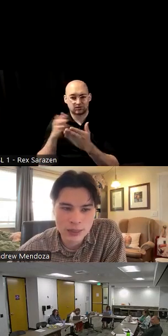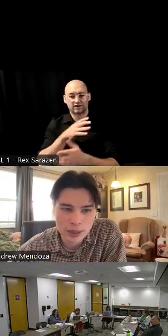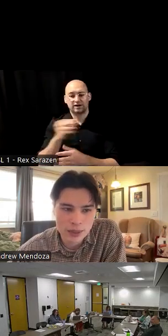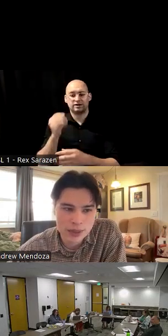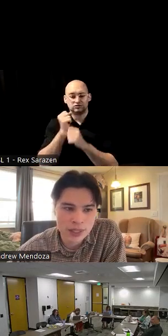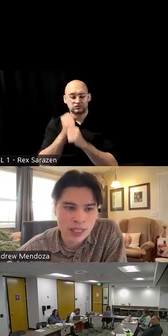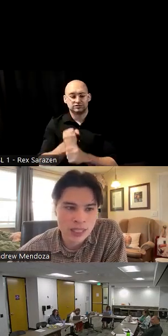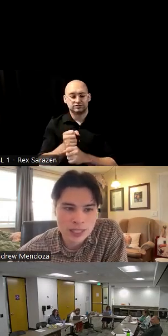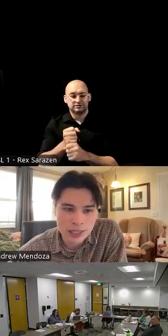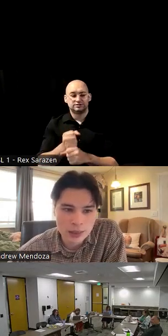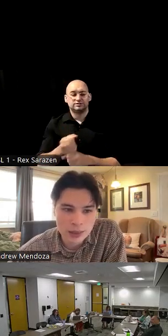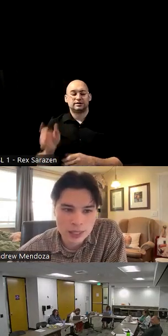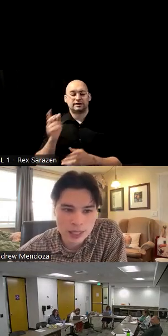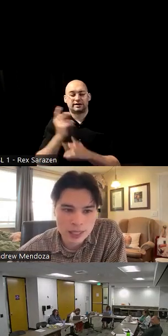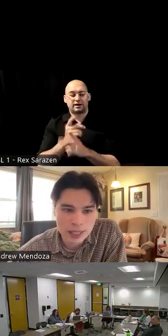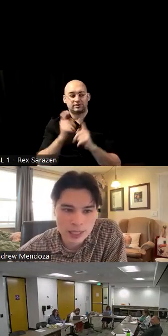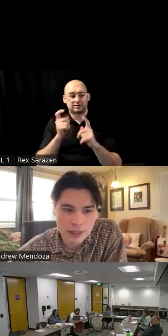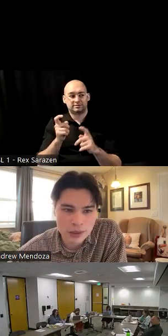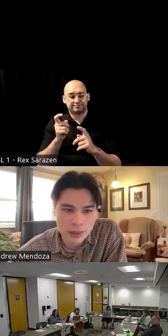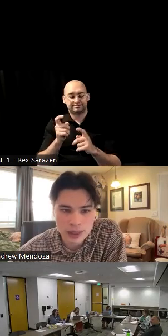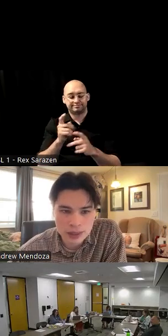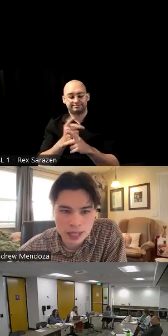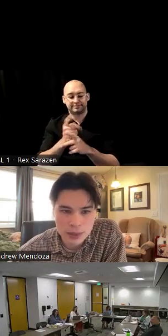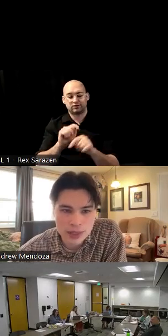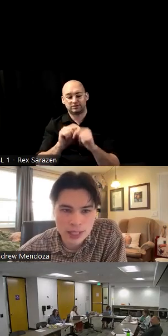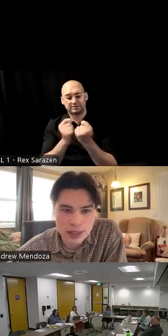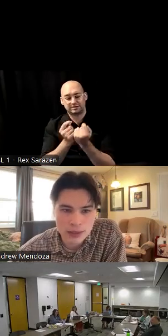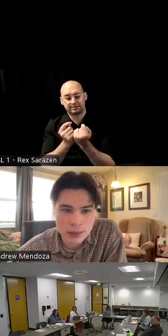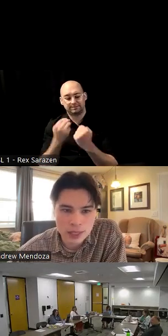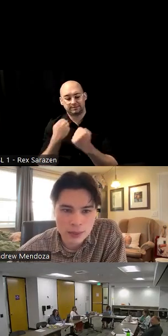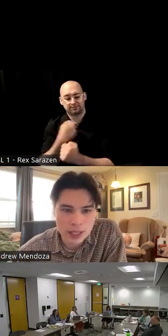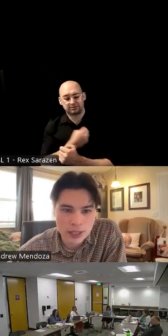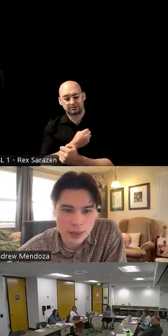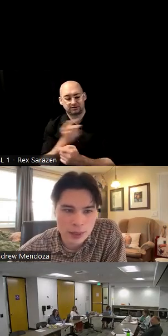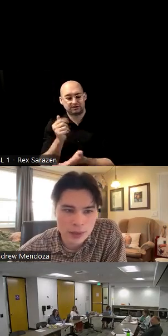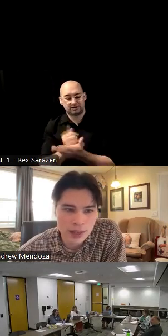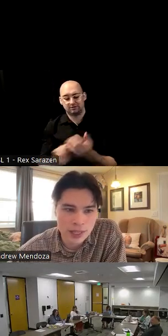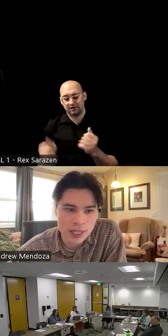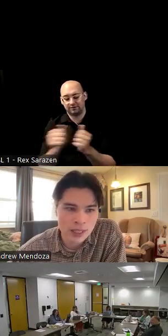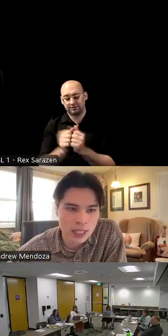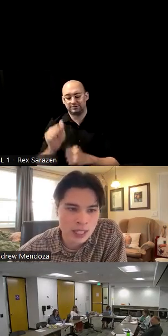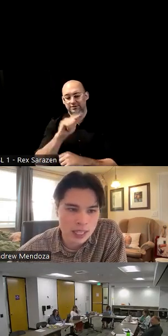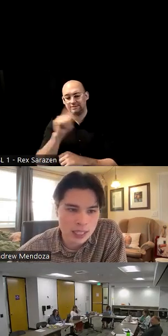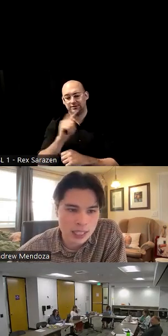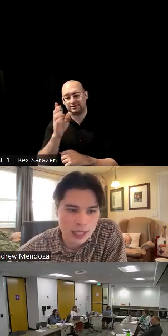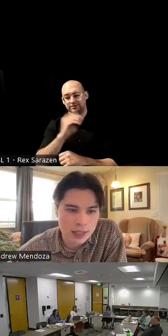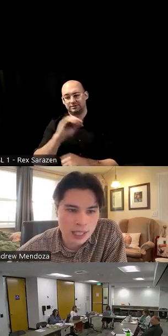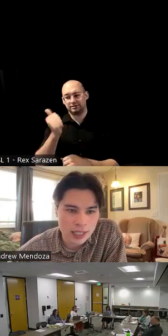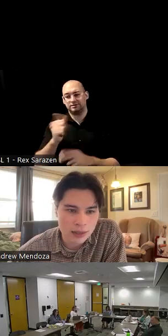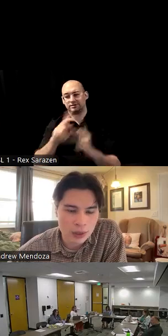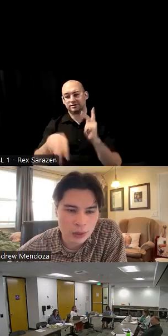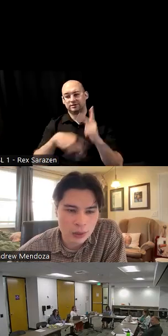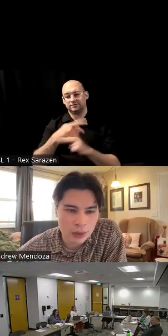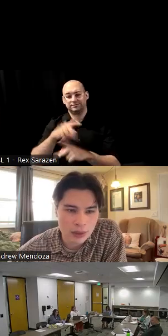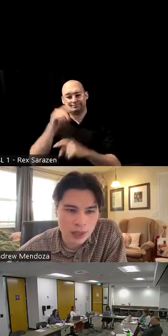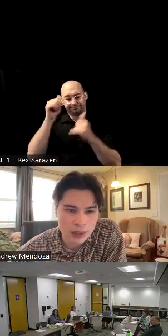care team members. CHWs can assist individuals with Alzheimer's and other forms of dementia by providing a keen understanding